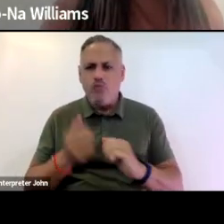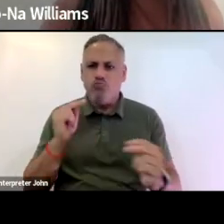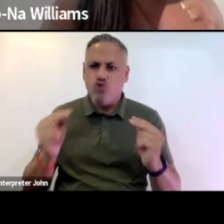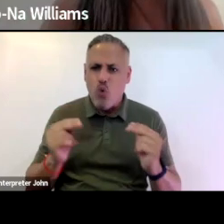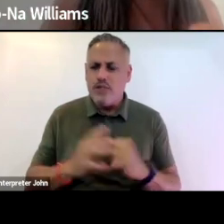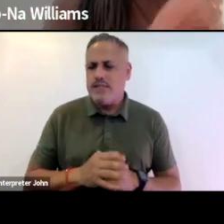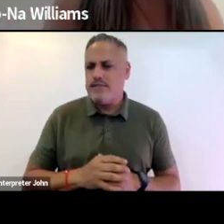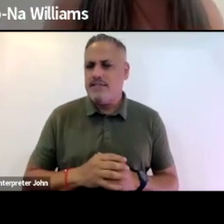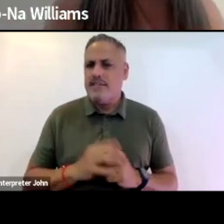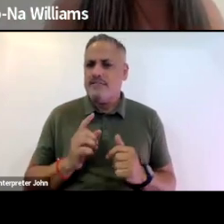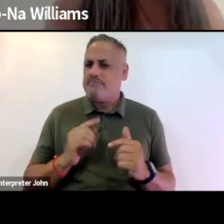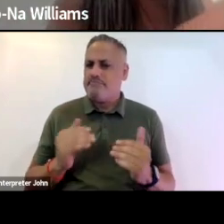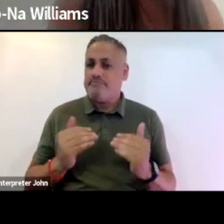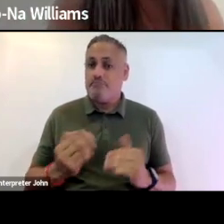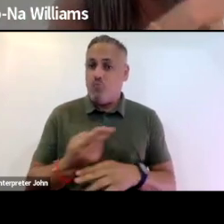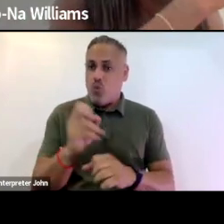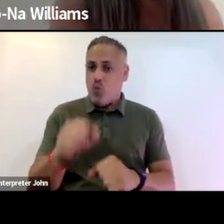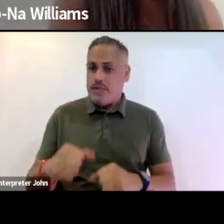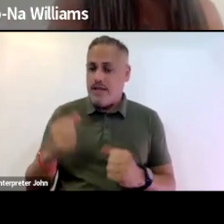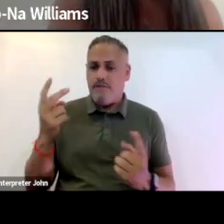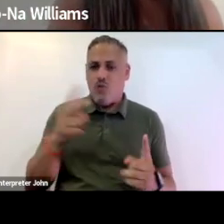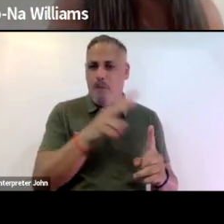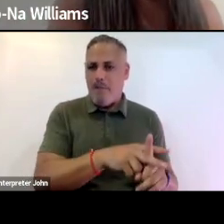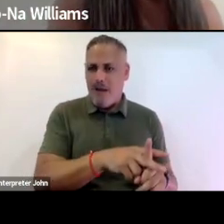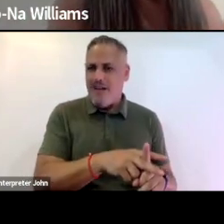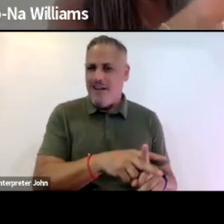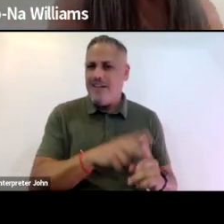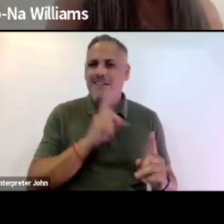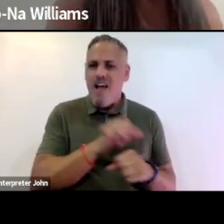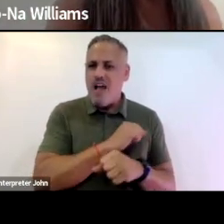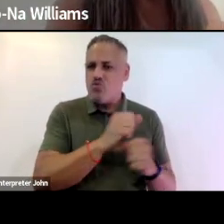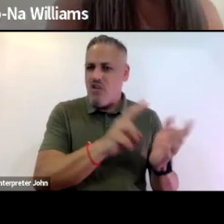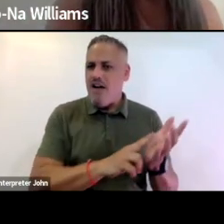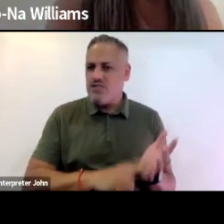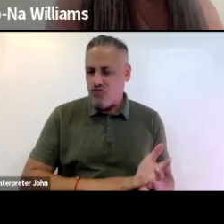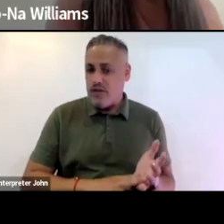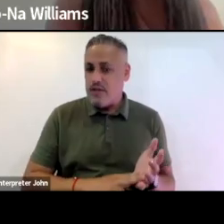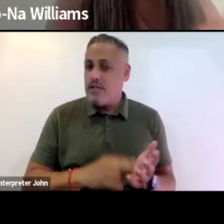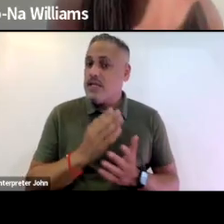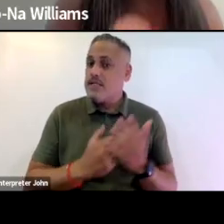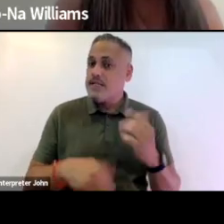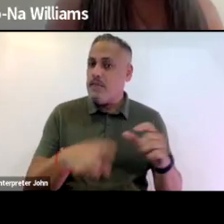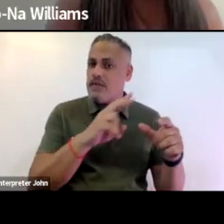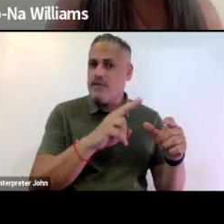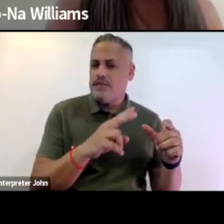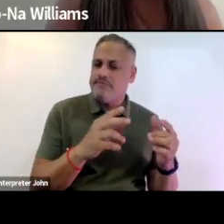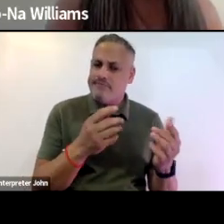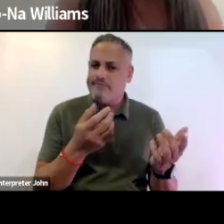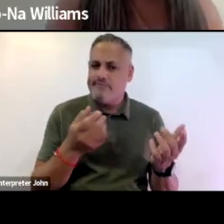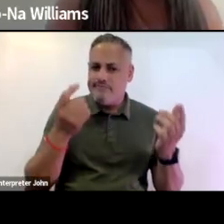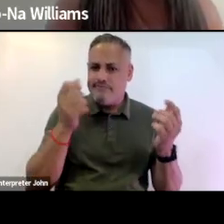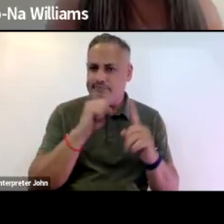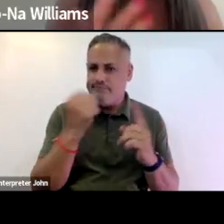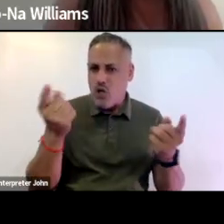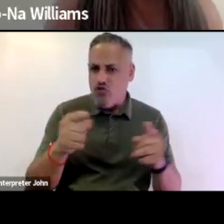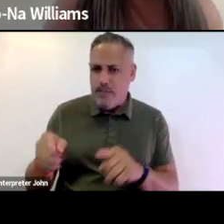and then we will then utilize those to apply those to the actual contract and some of the terms within the contract, because everything isn't going